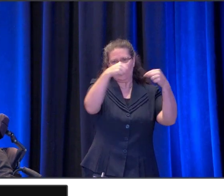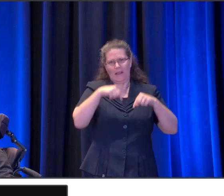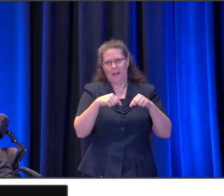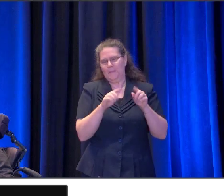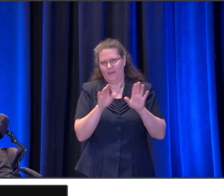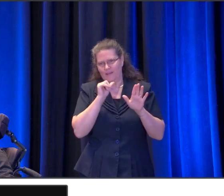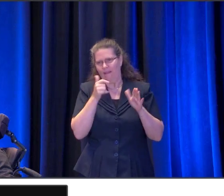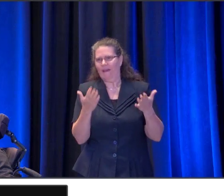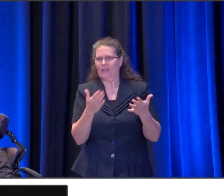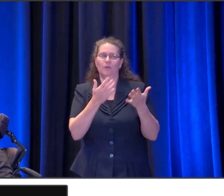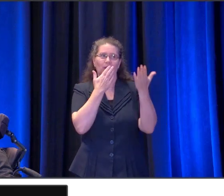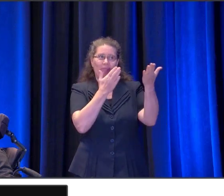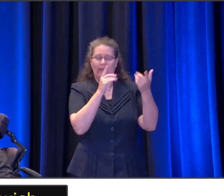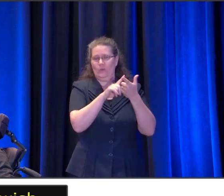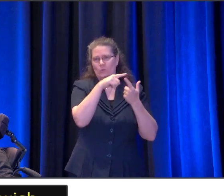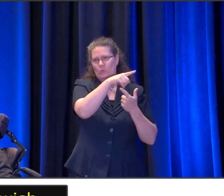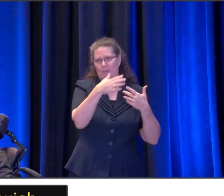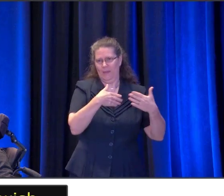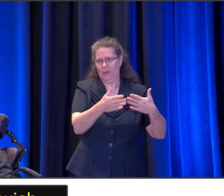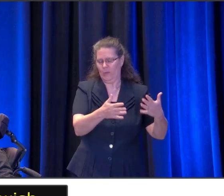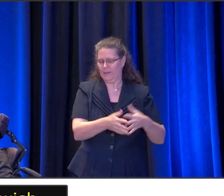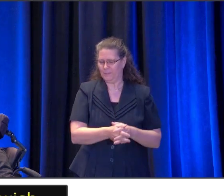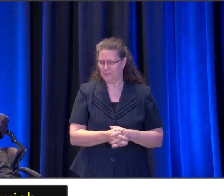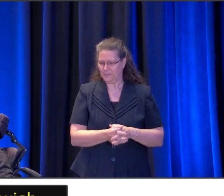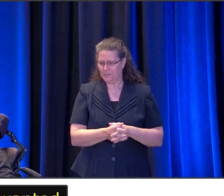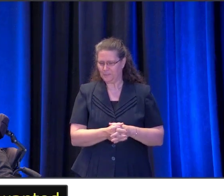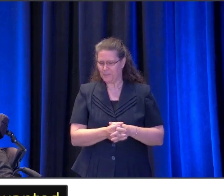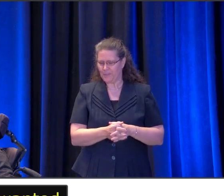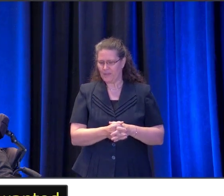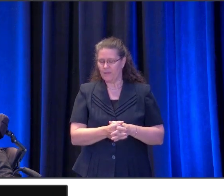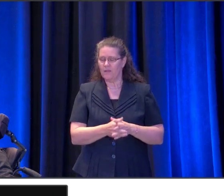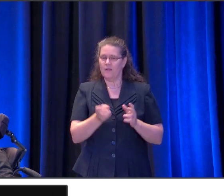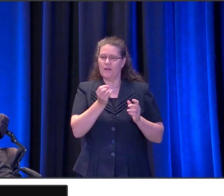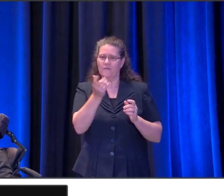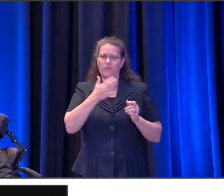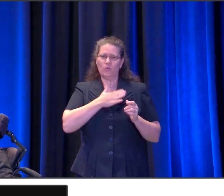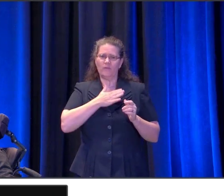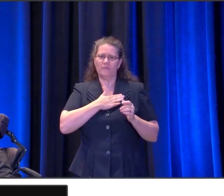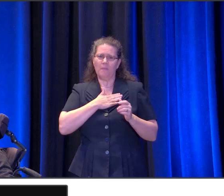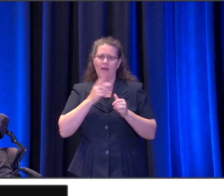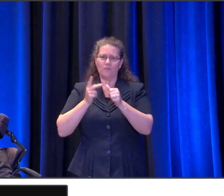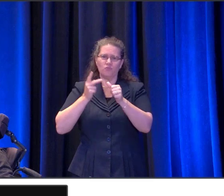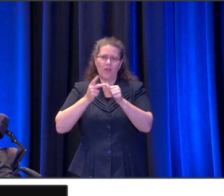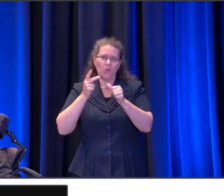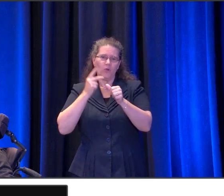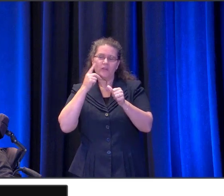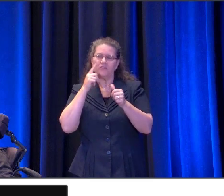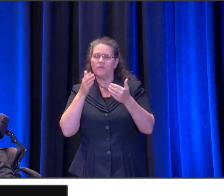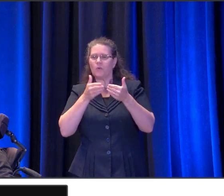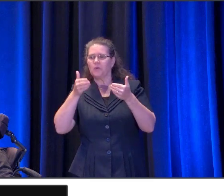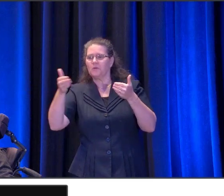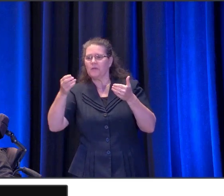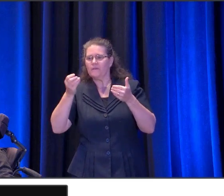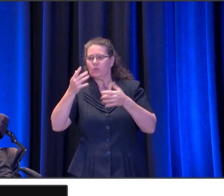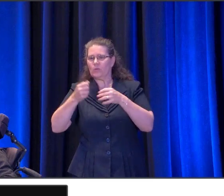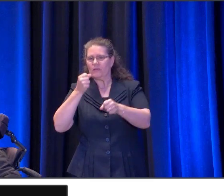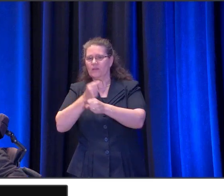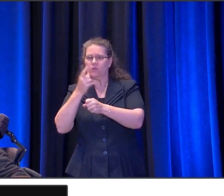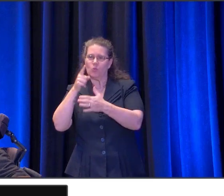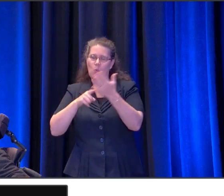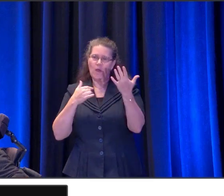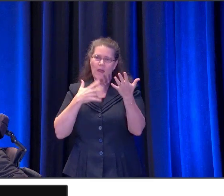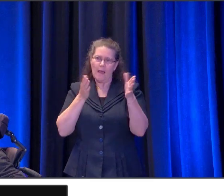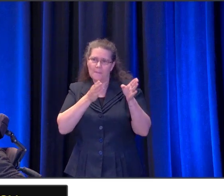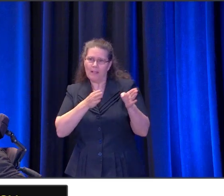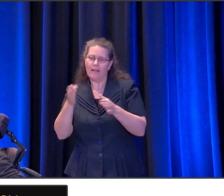nonetheless. Just wanted to share a couple of my priorities for the next couple of years, and things that I also